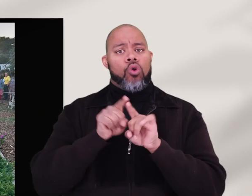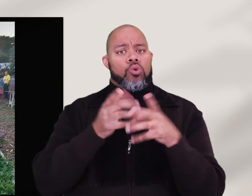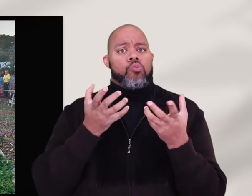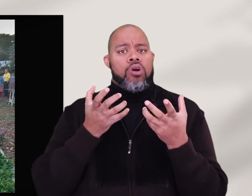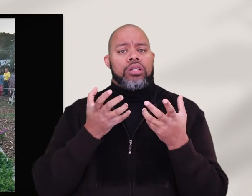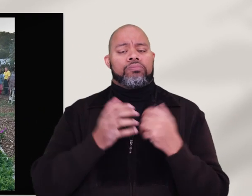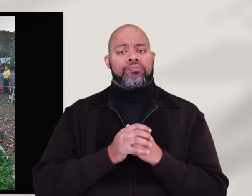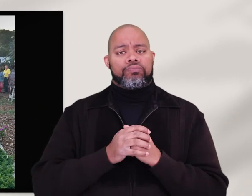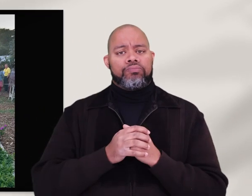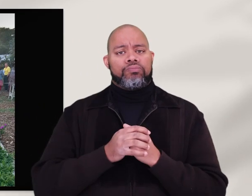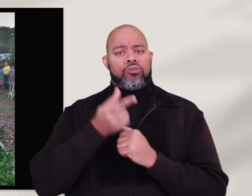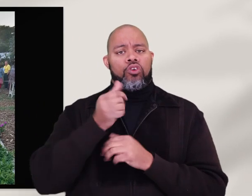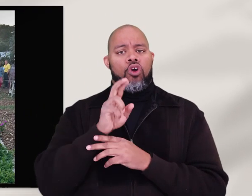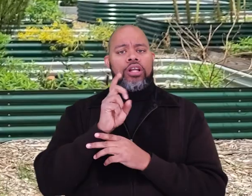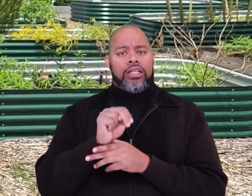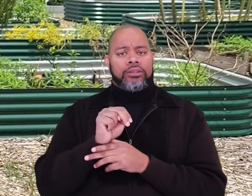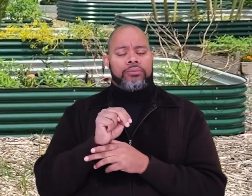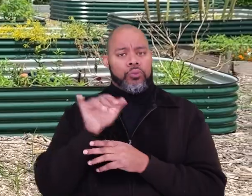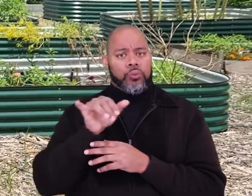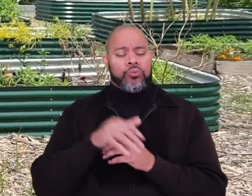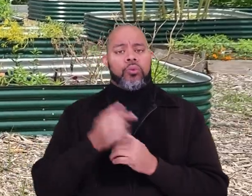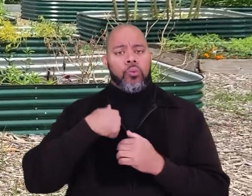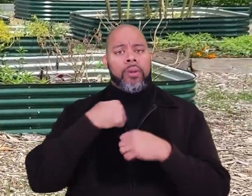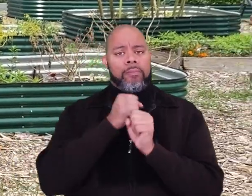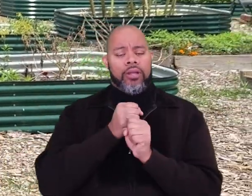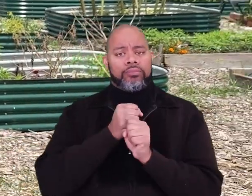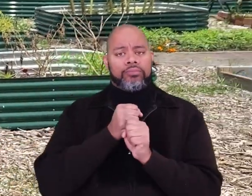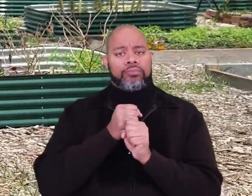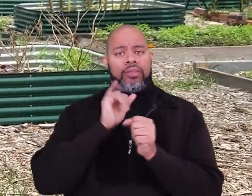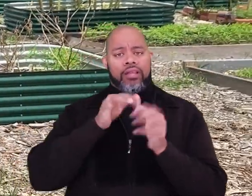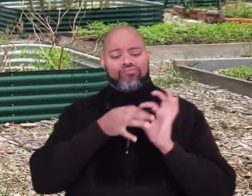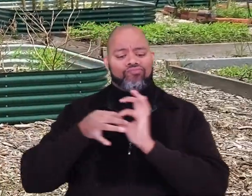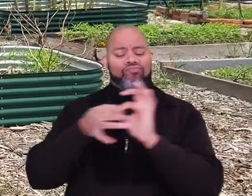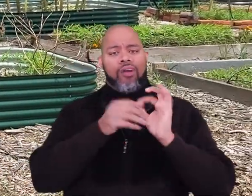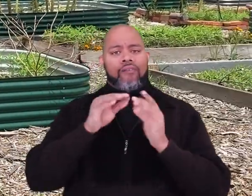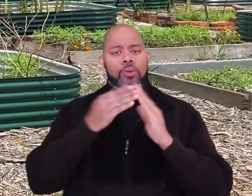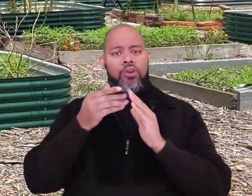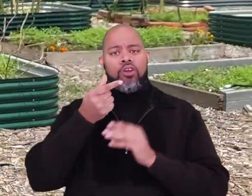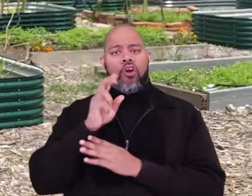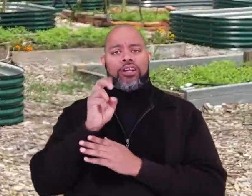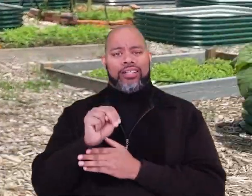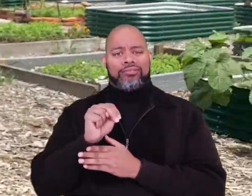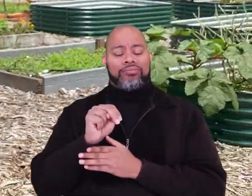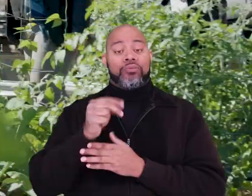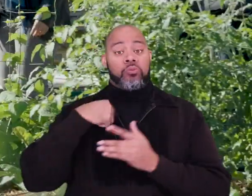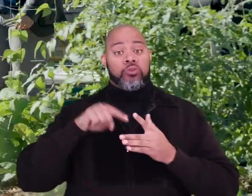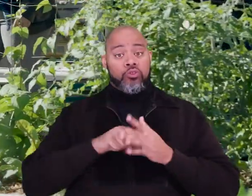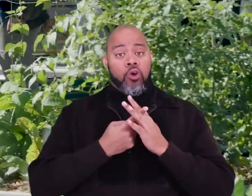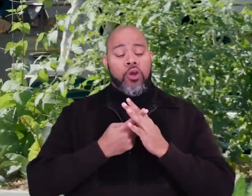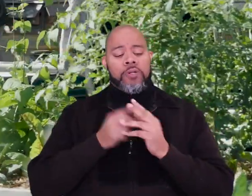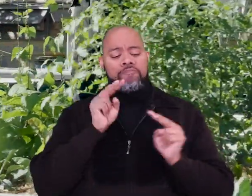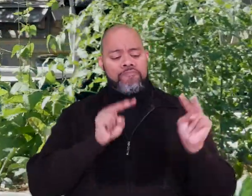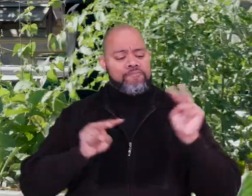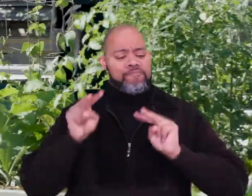also wanted gardens. And we created the Coalition of Community Gardens. As we started